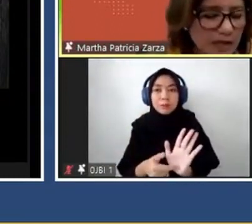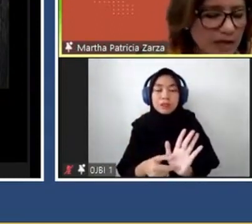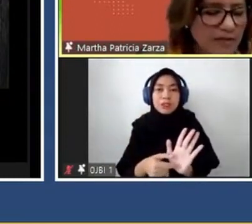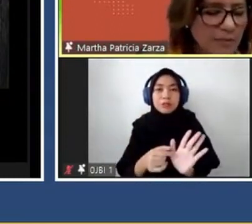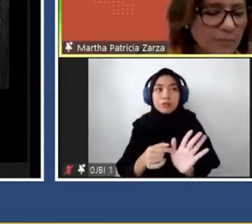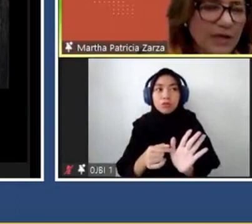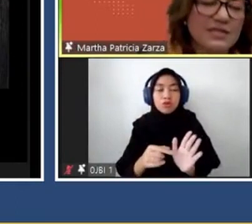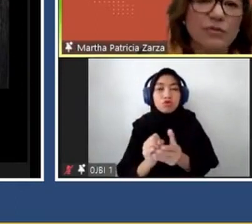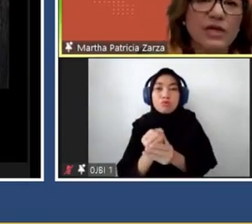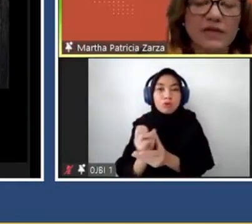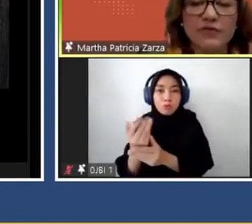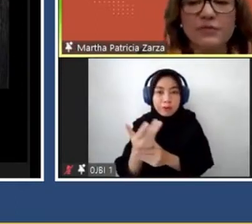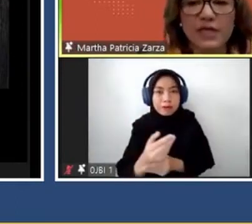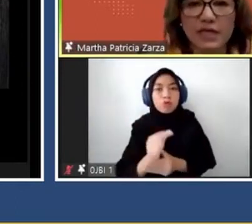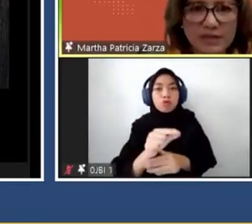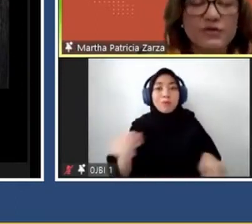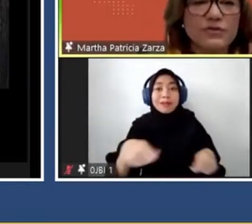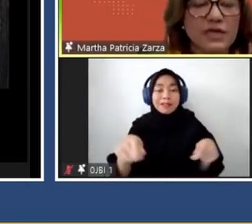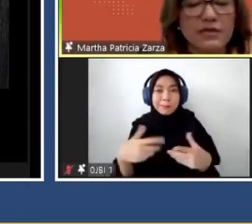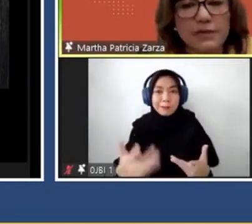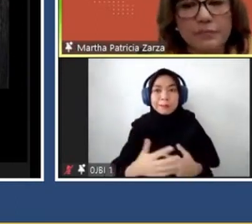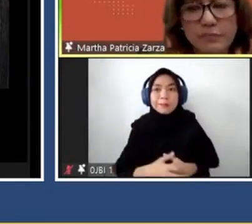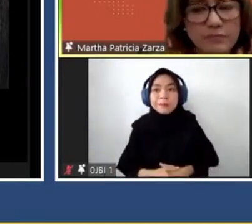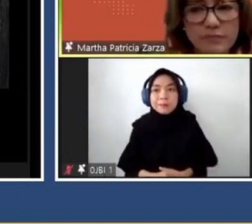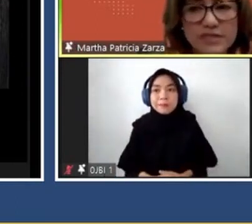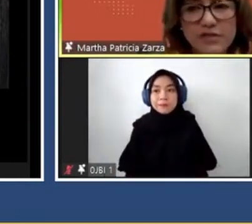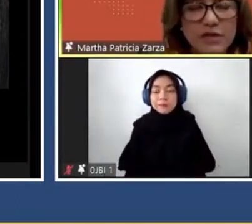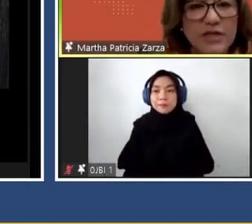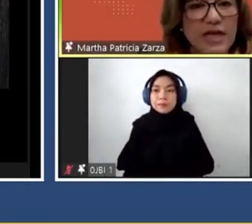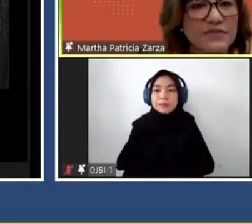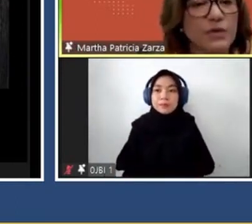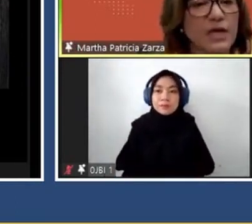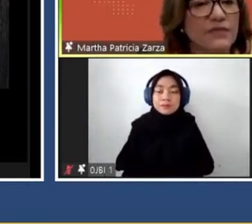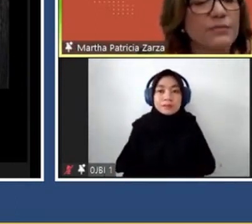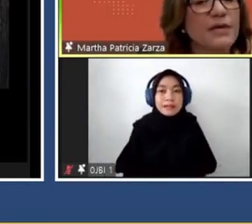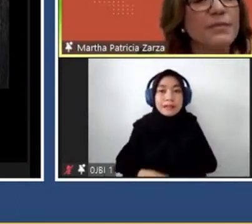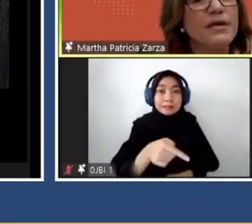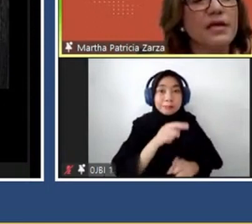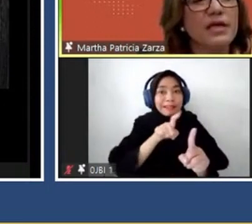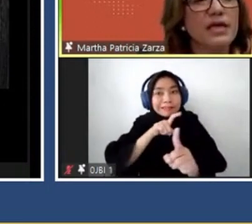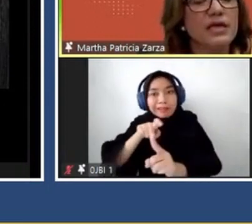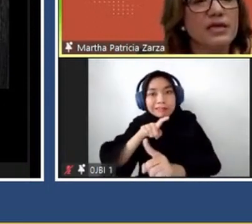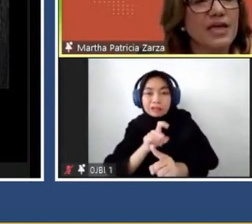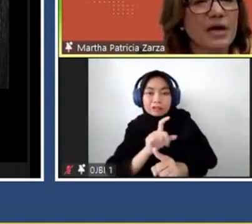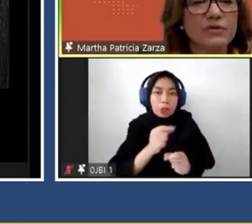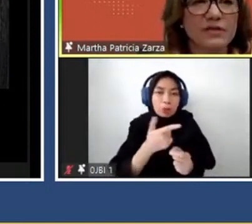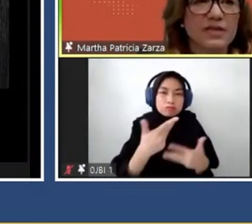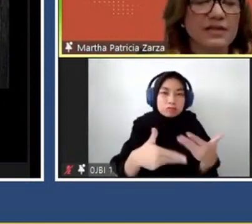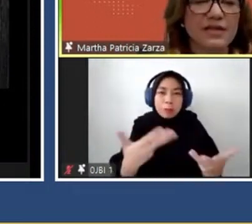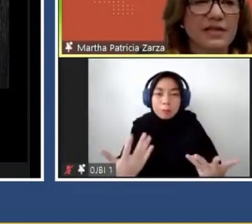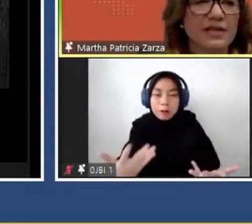cooking. The main patterns that we got from the interviews and the story lives that we got from them, it came